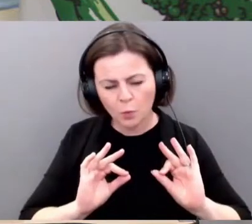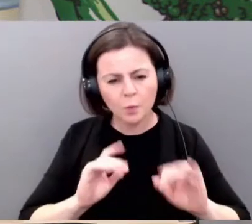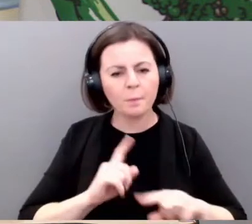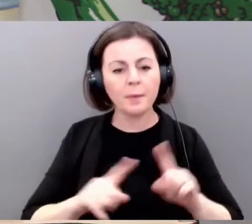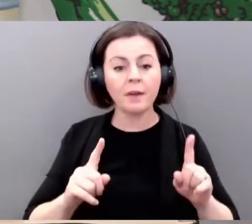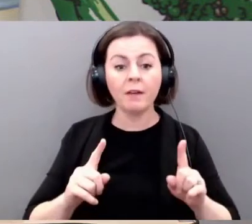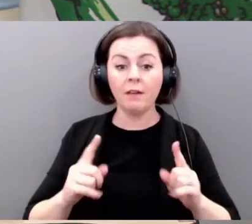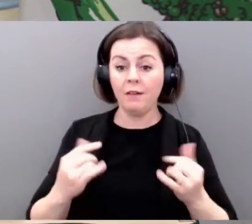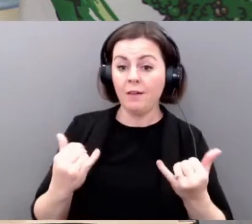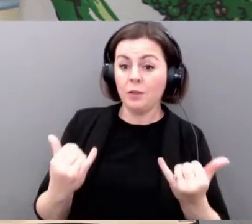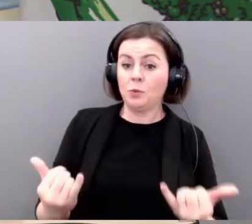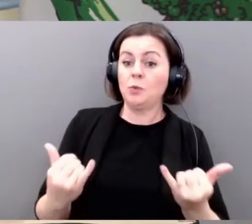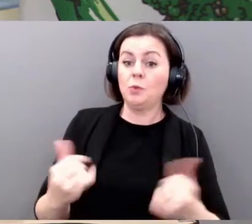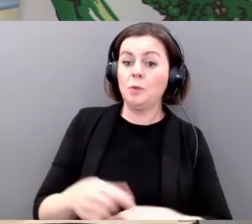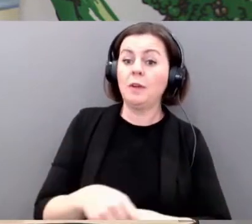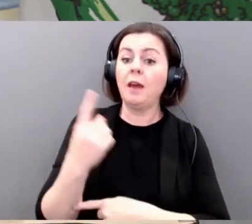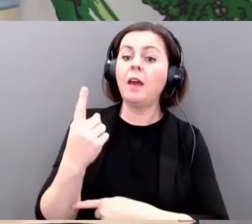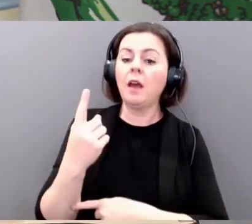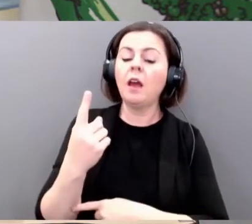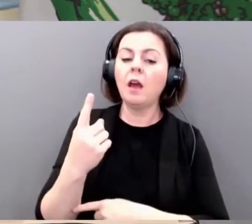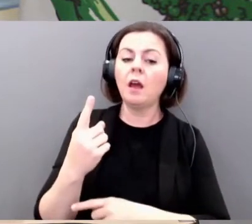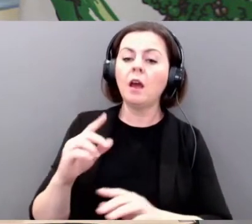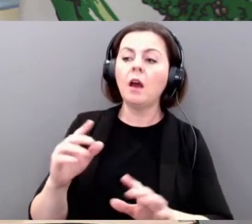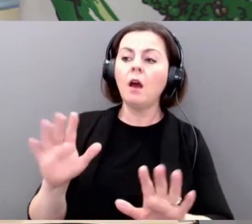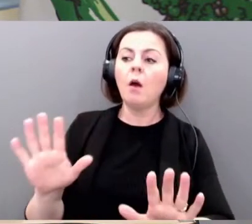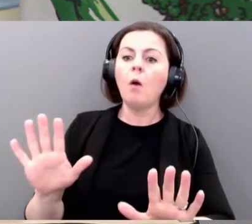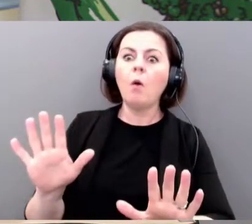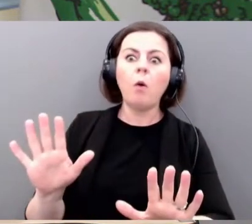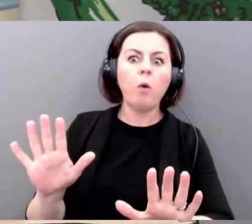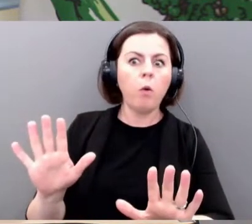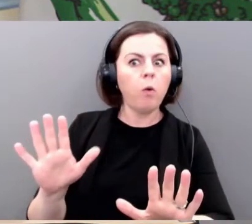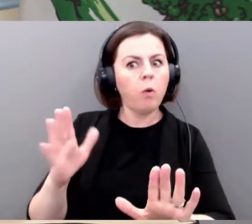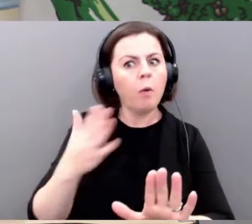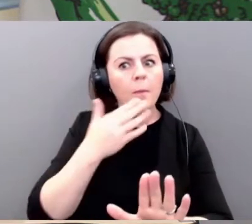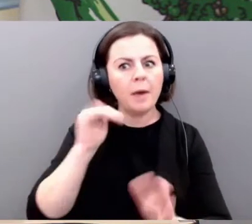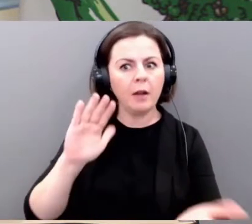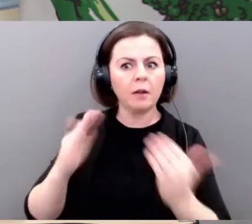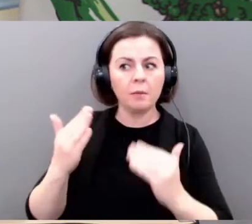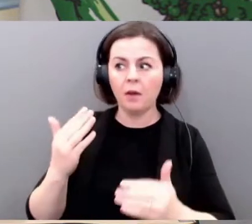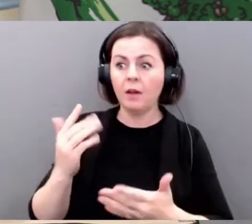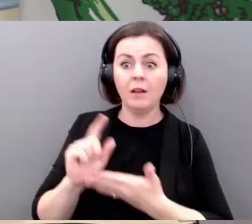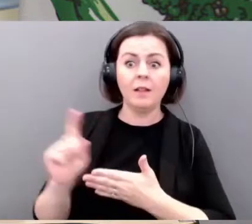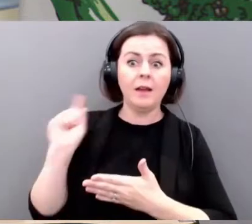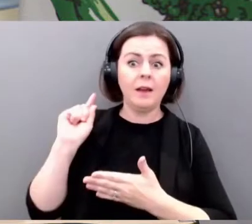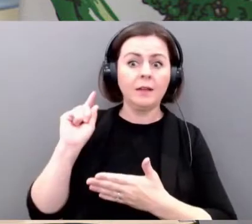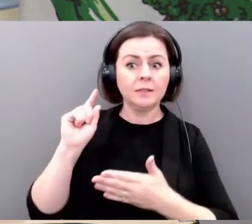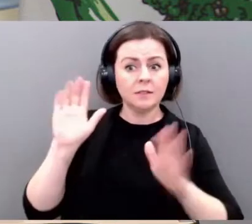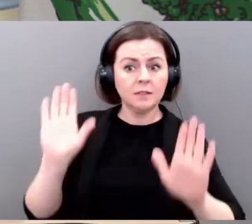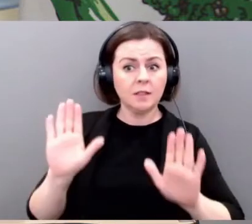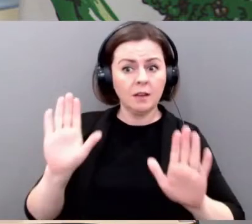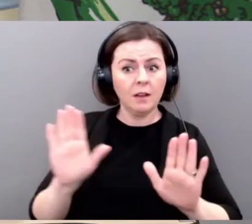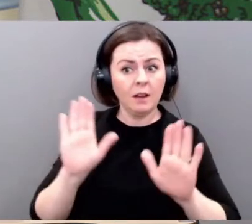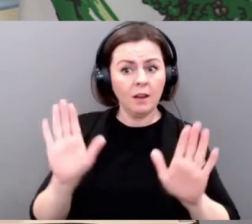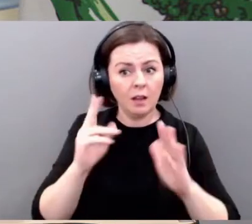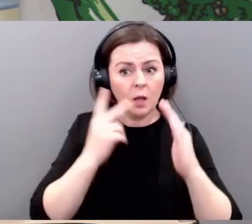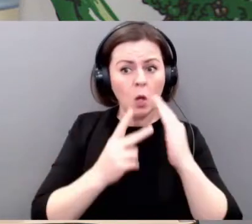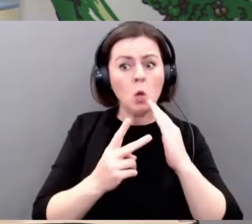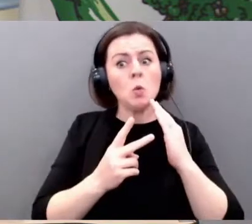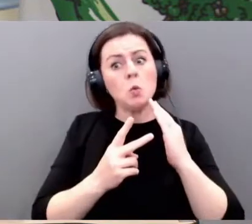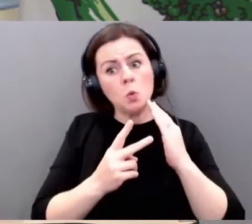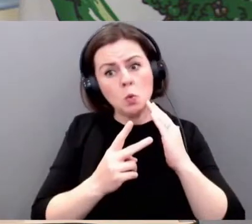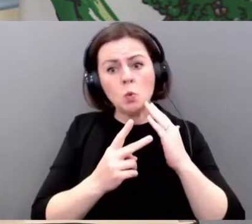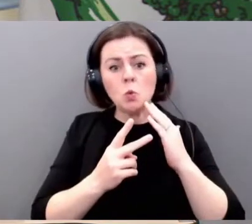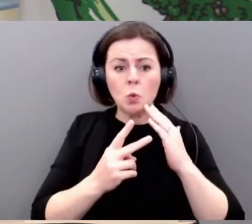better position today than we thought could be possible last Sunday. The last 2 weekends,